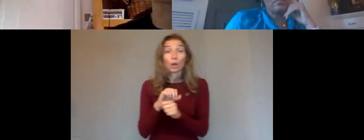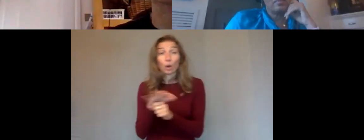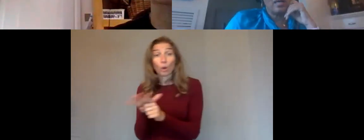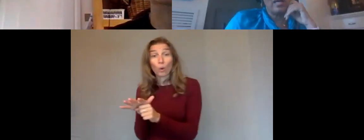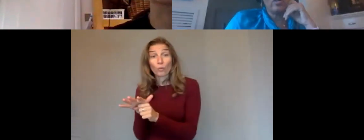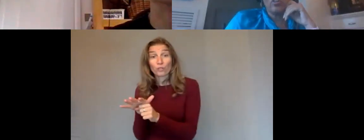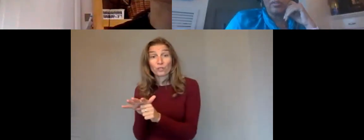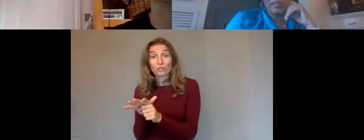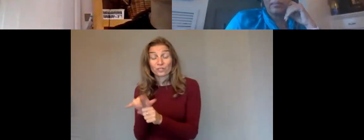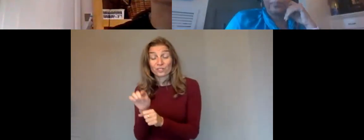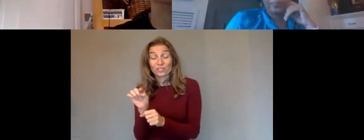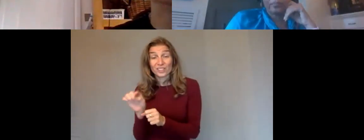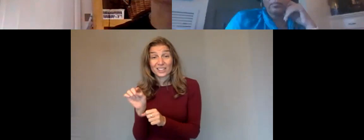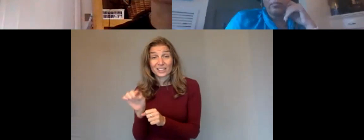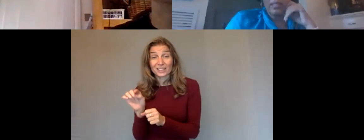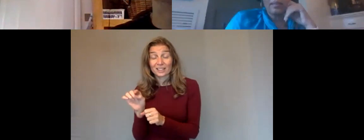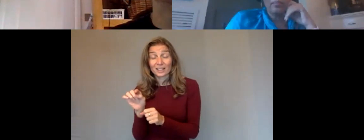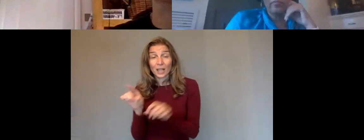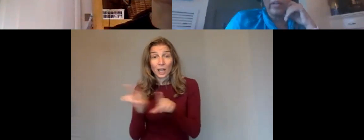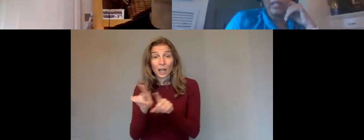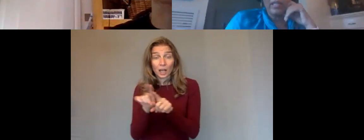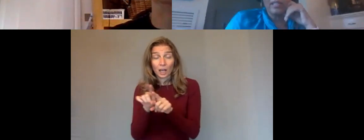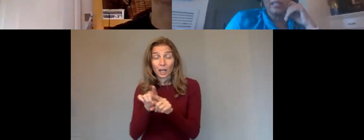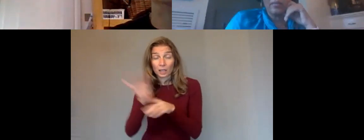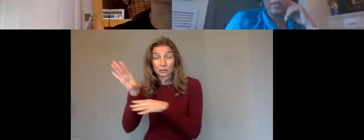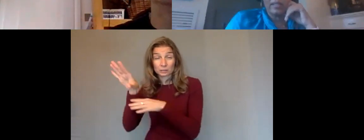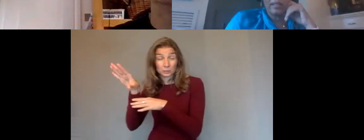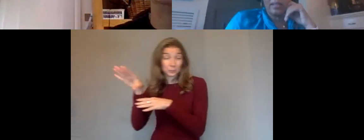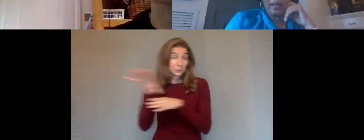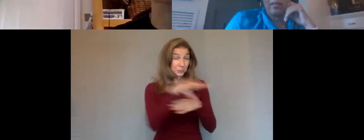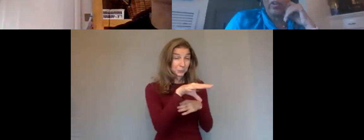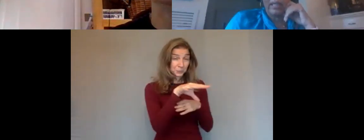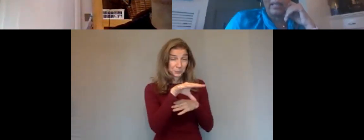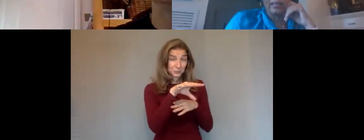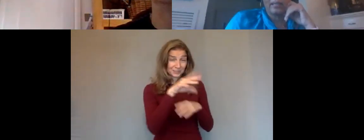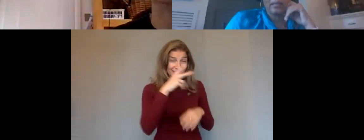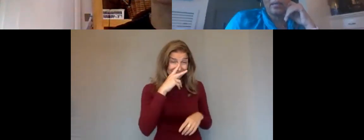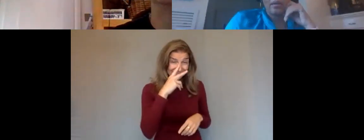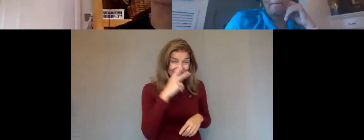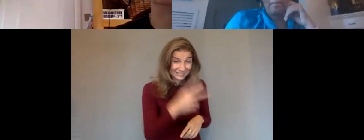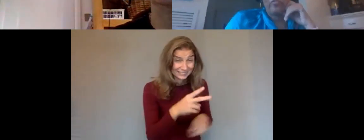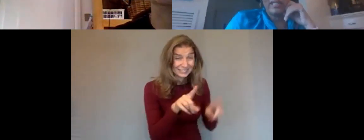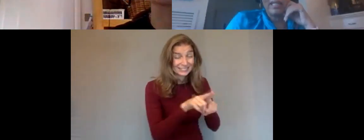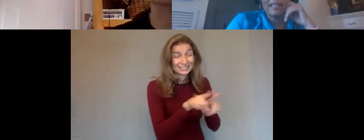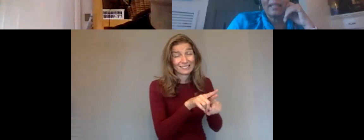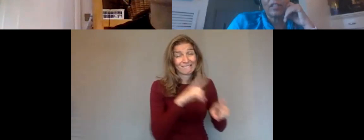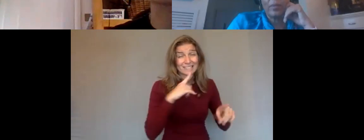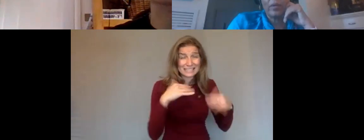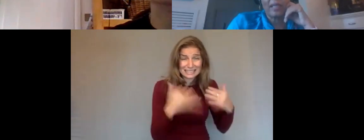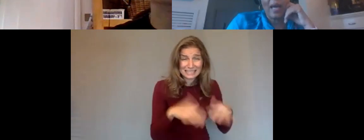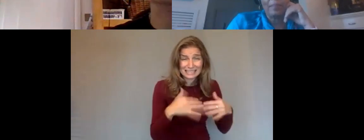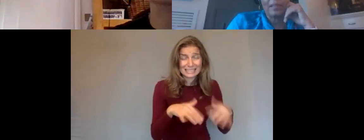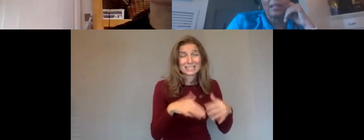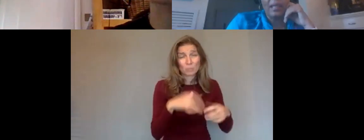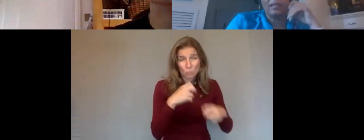it's unearthed some very serious fault lines that have